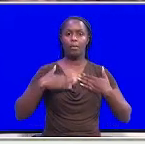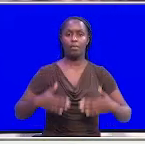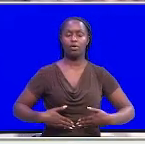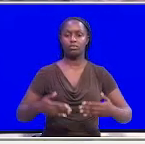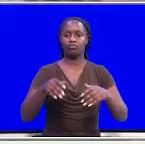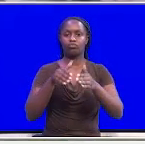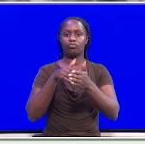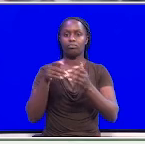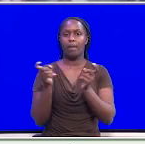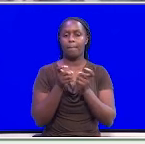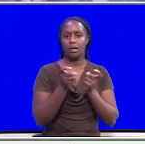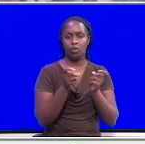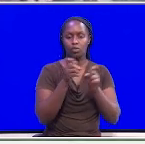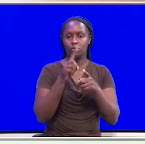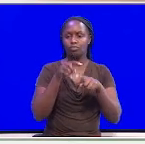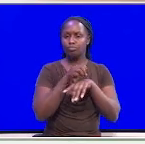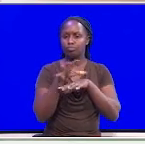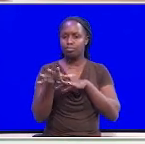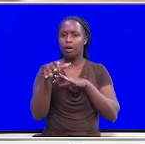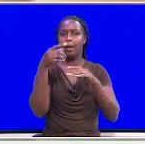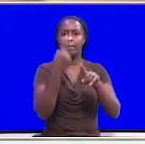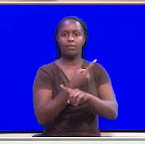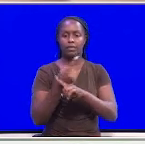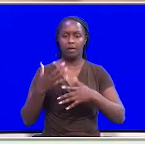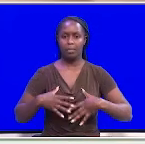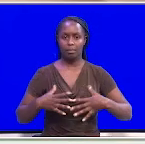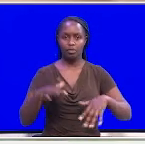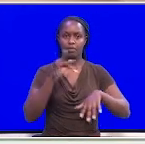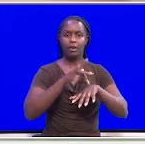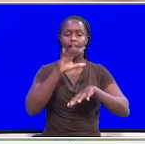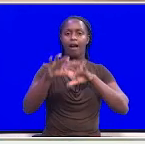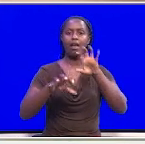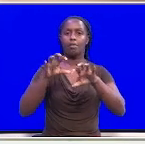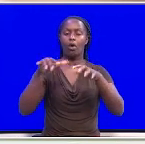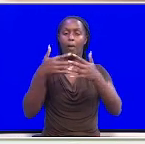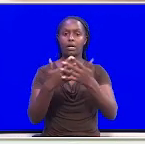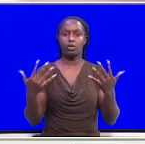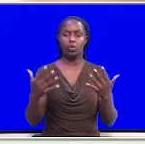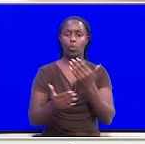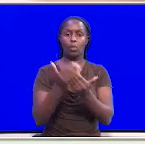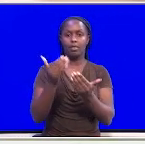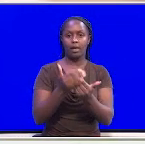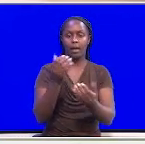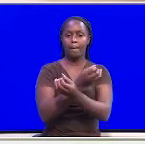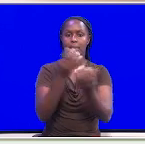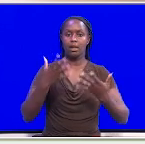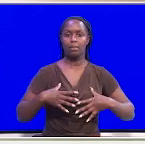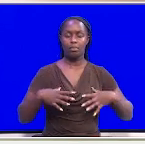from person to person or through exposure to infected animals or materials. With appropriate care, most people will